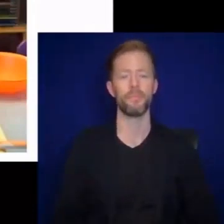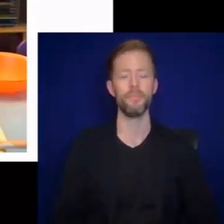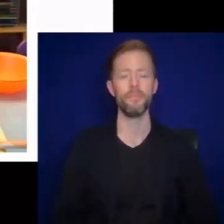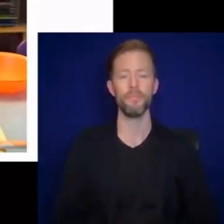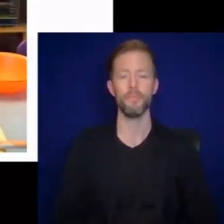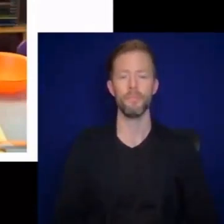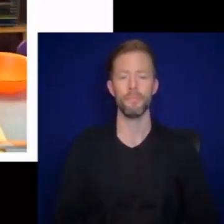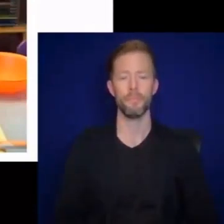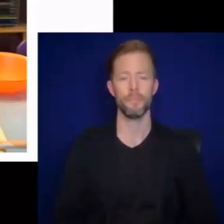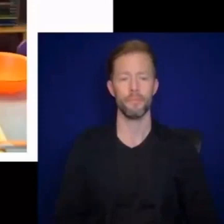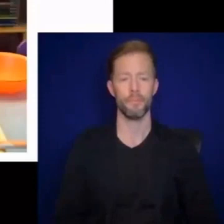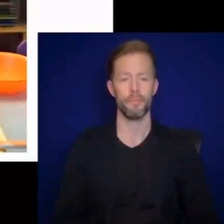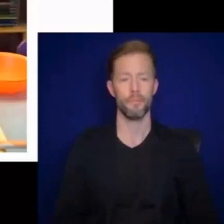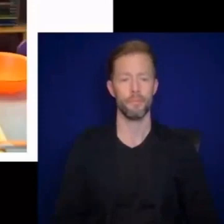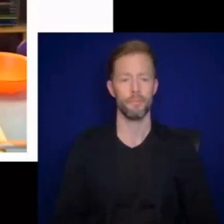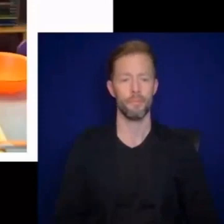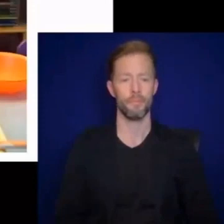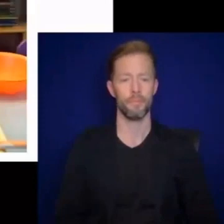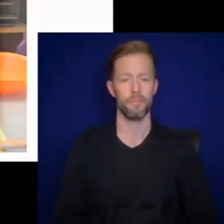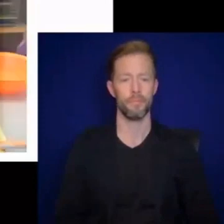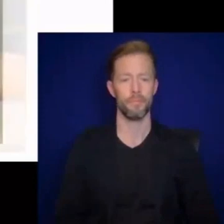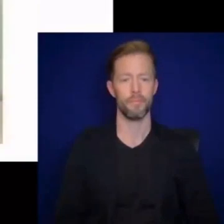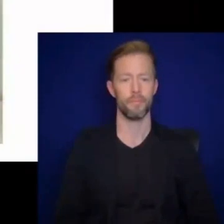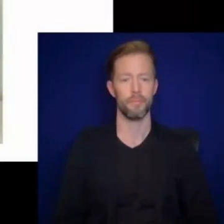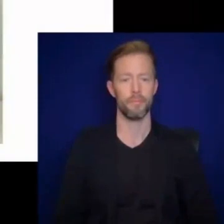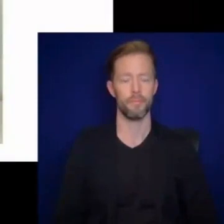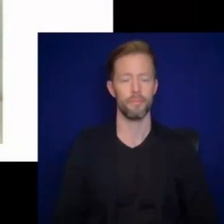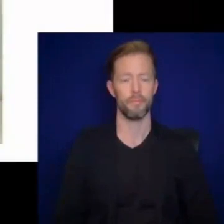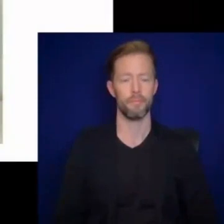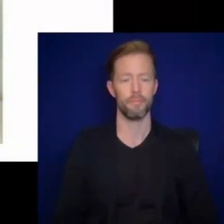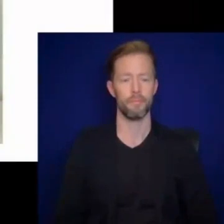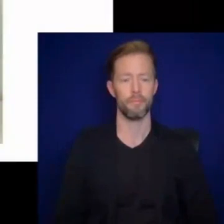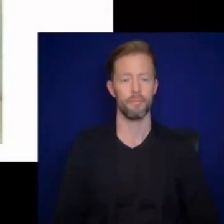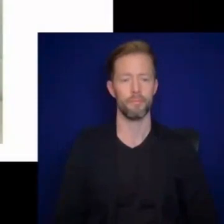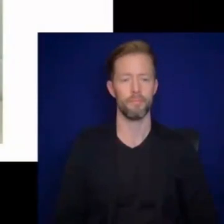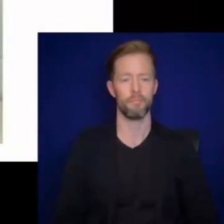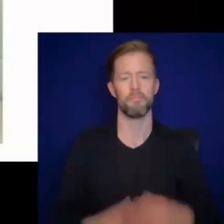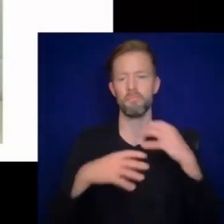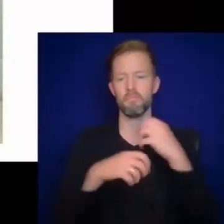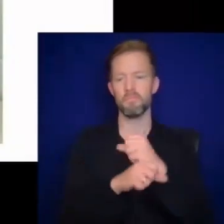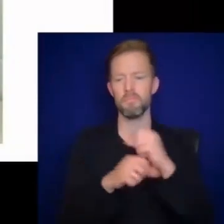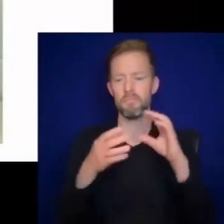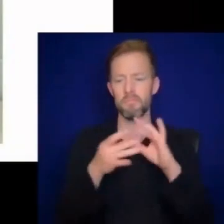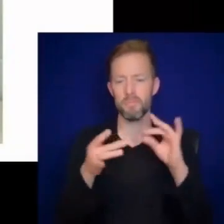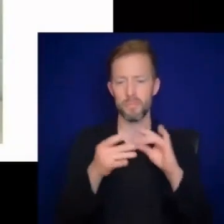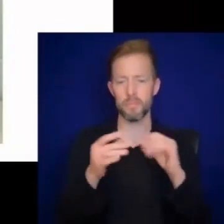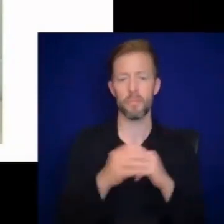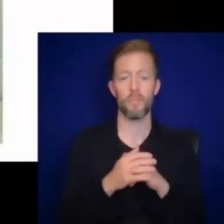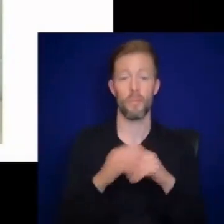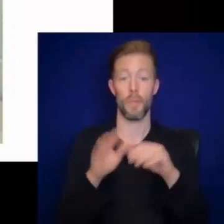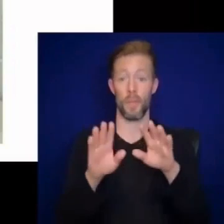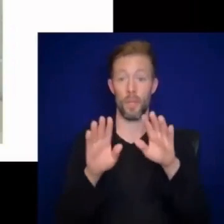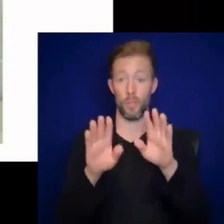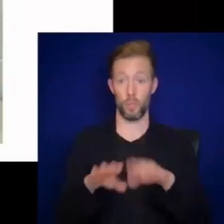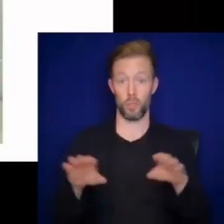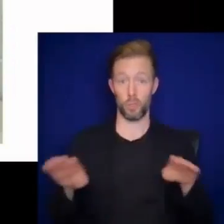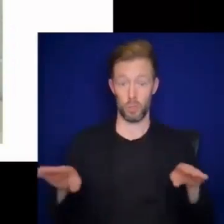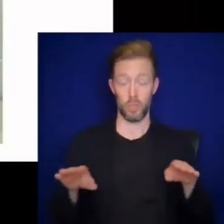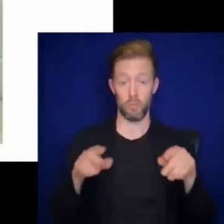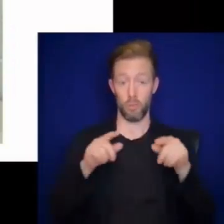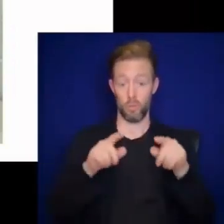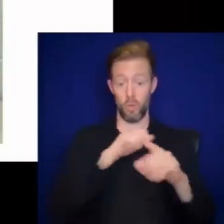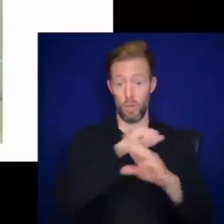bit about this pumpkin project. So in the fall, it seemed that the children were